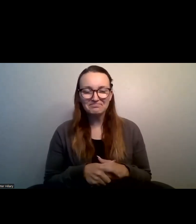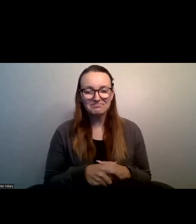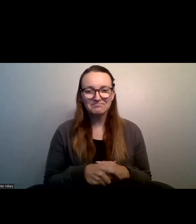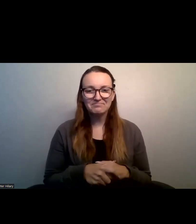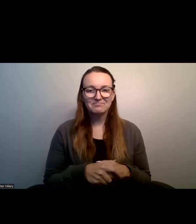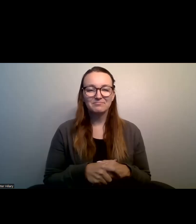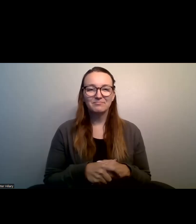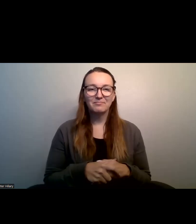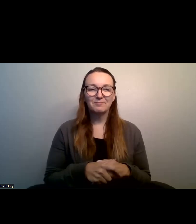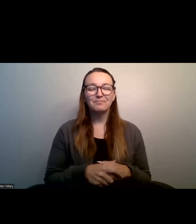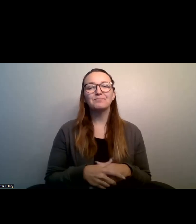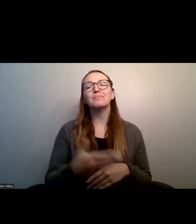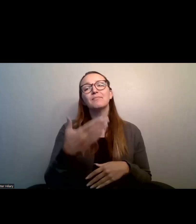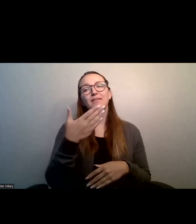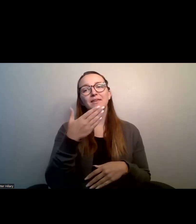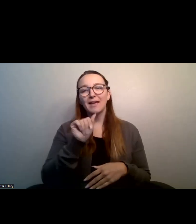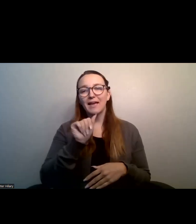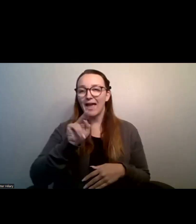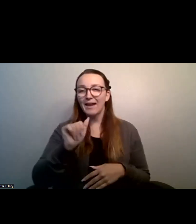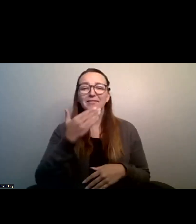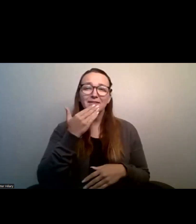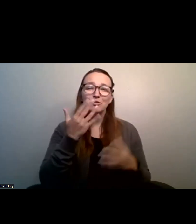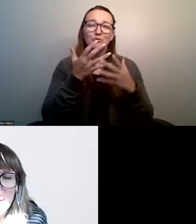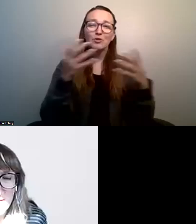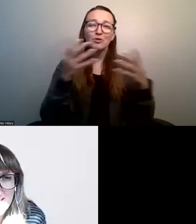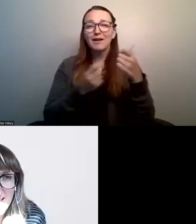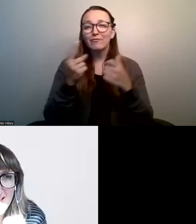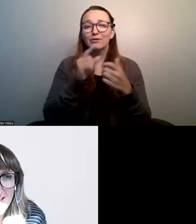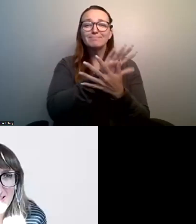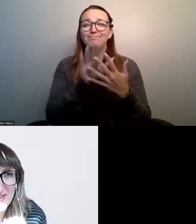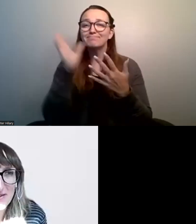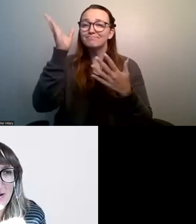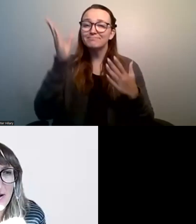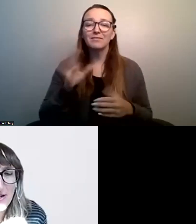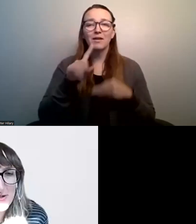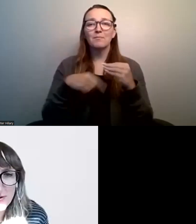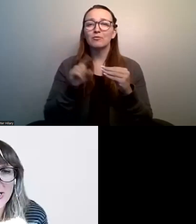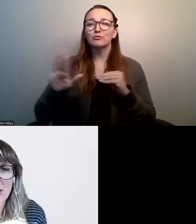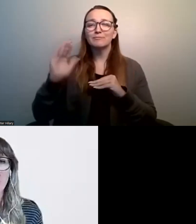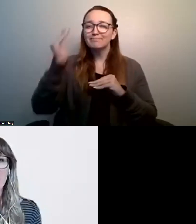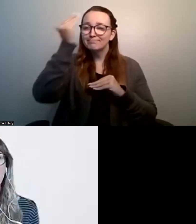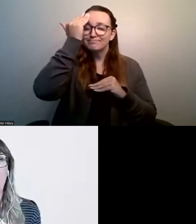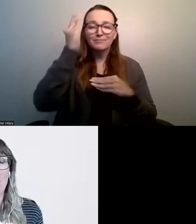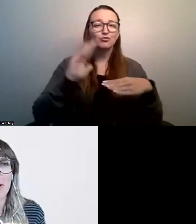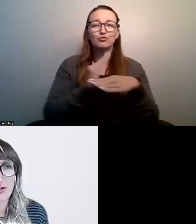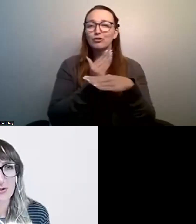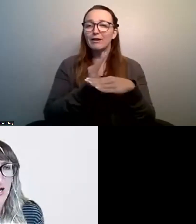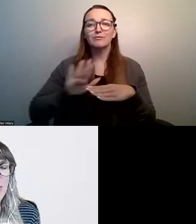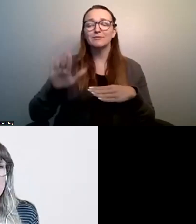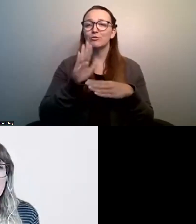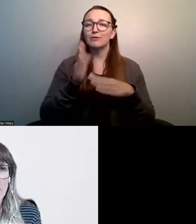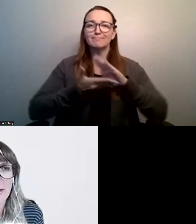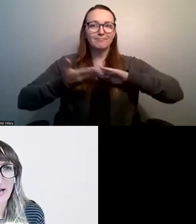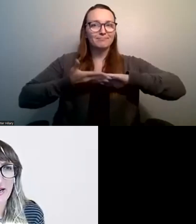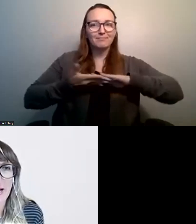Thank you so much, Renee, Emily, Dr. Winford, and James, for your insights and just for sharing the operational, how